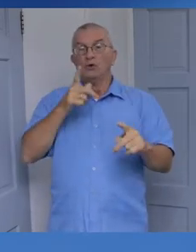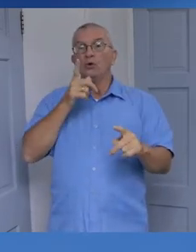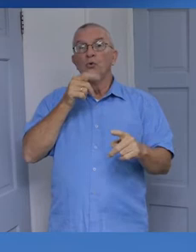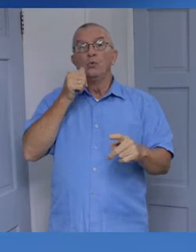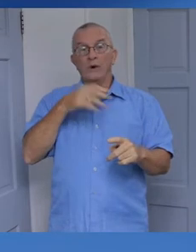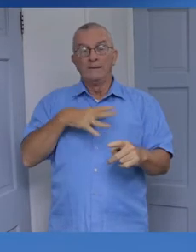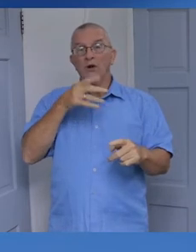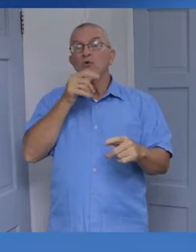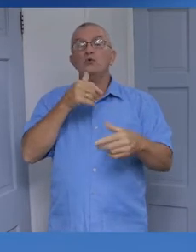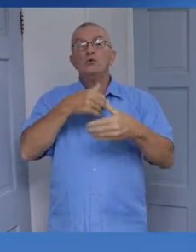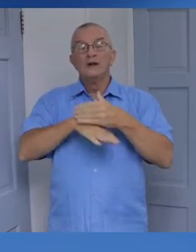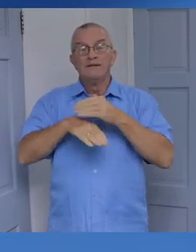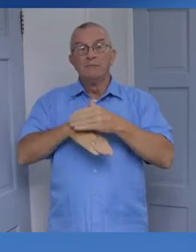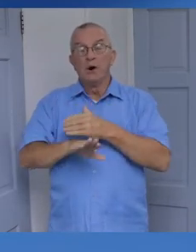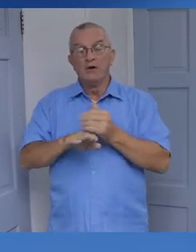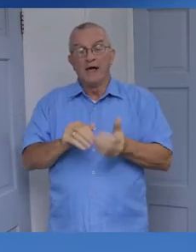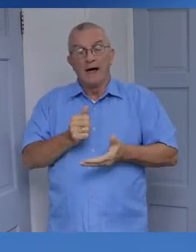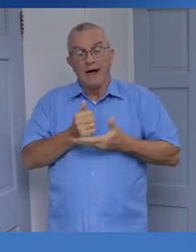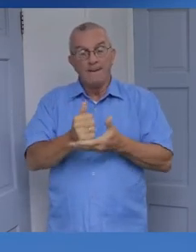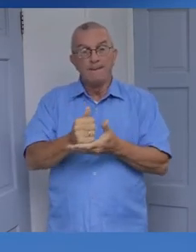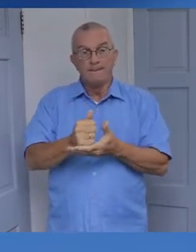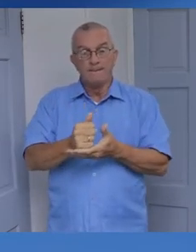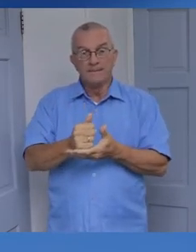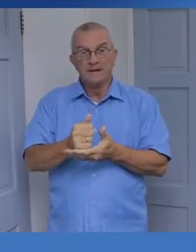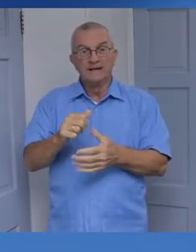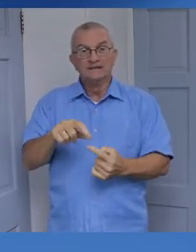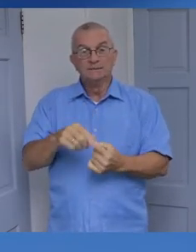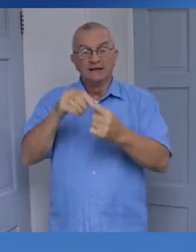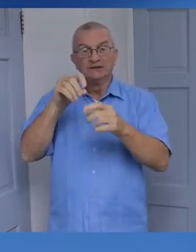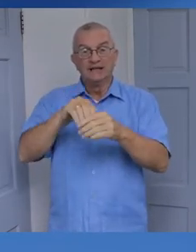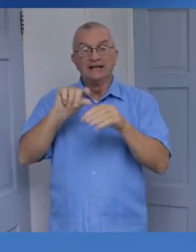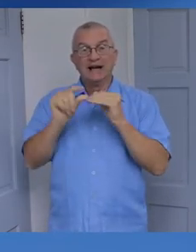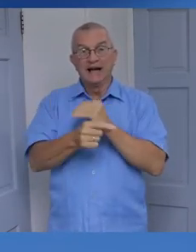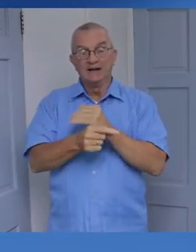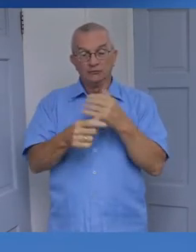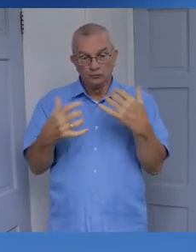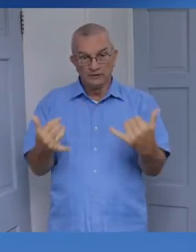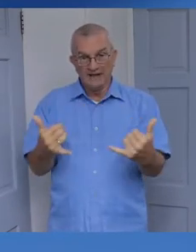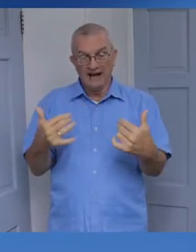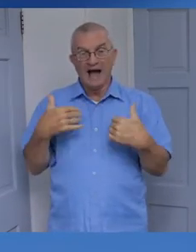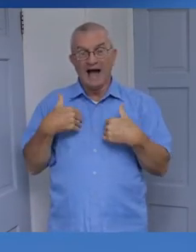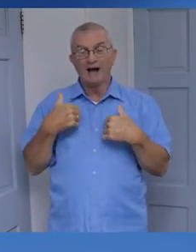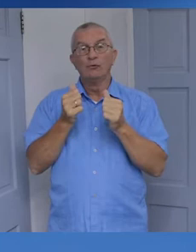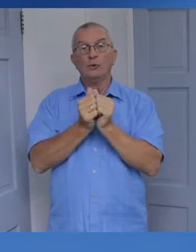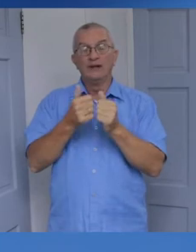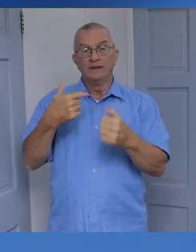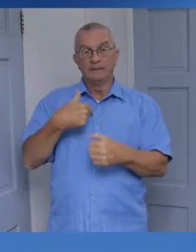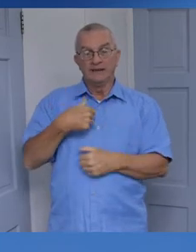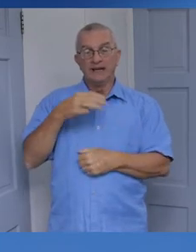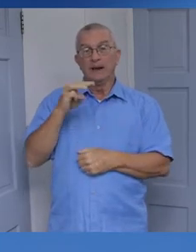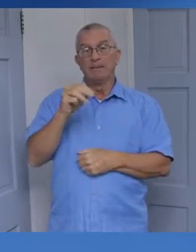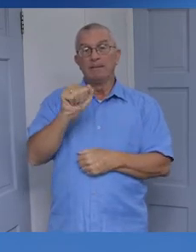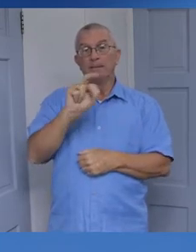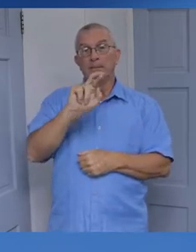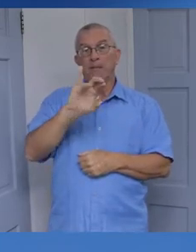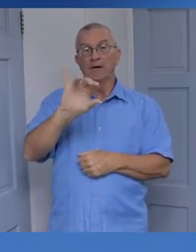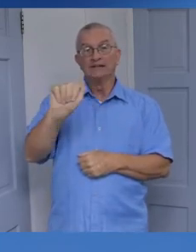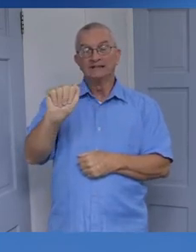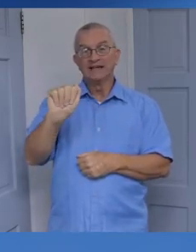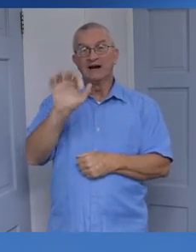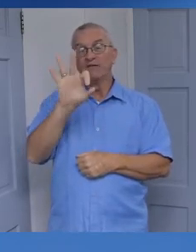Guyana. Today, I have with me Ms. Marcia Francois, President of the